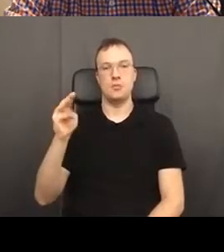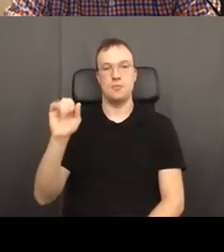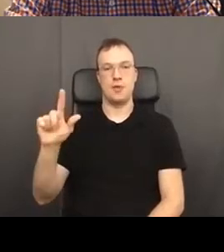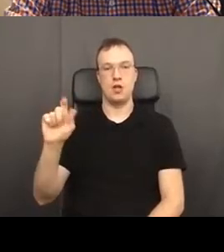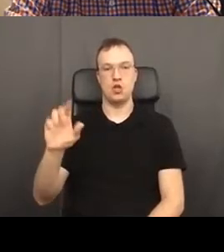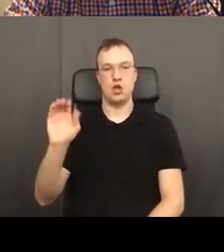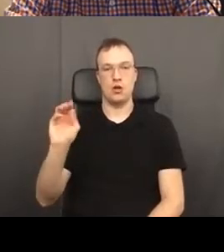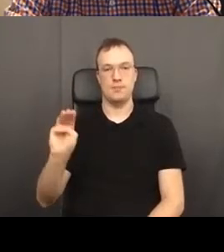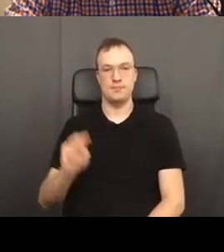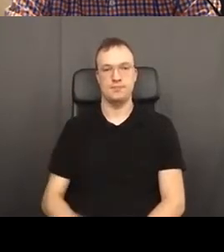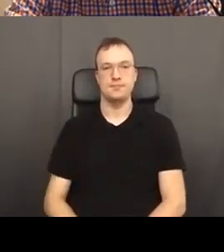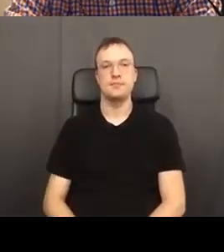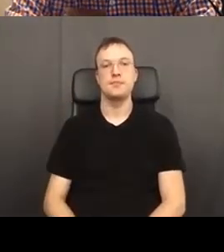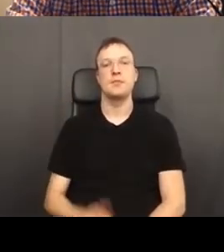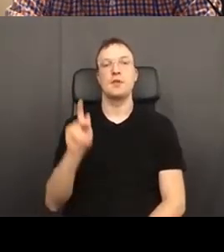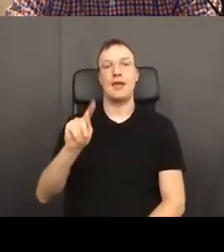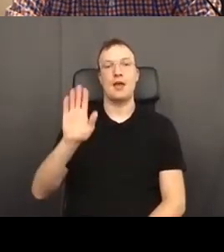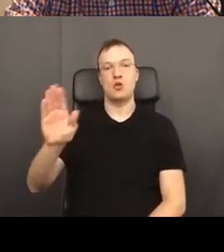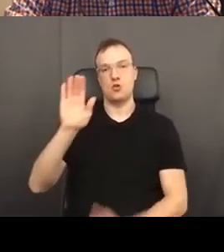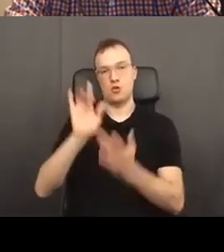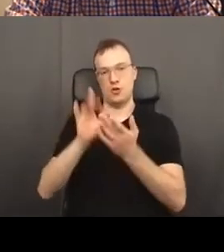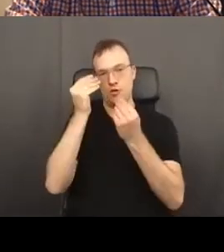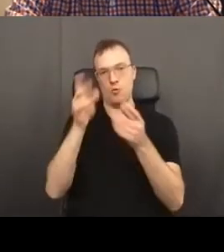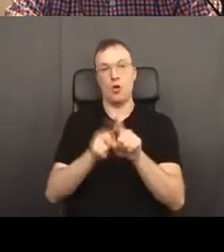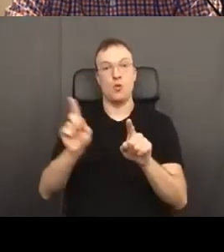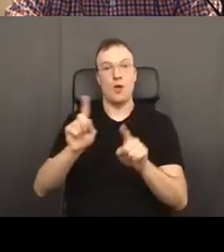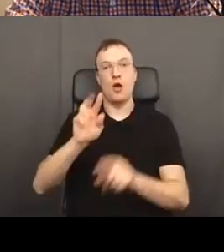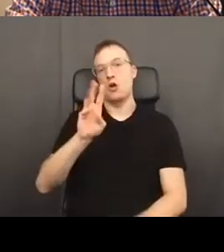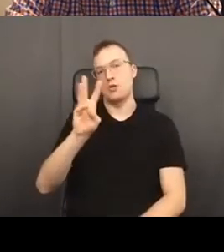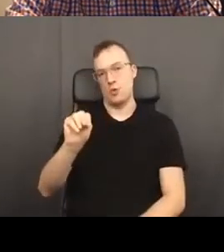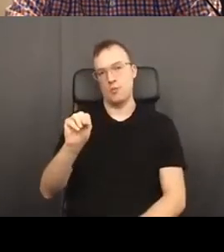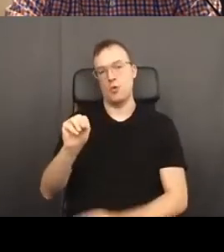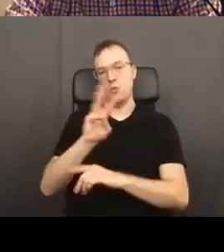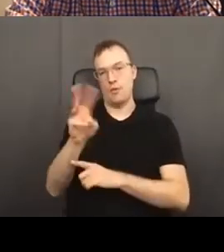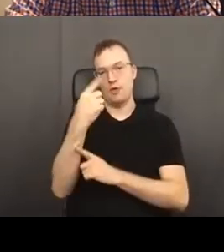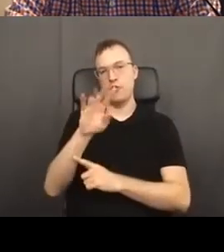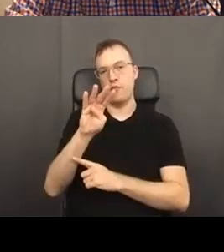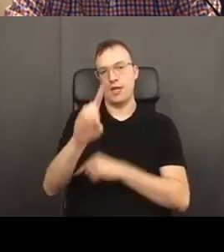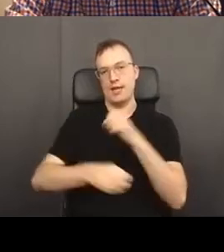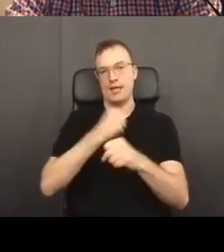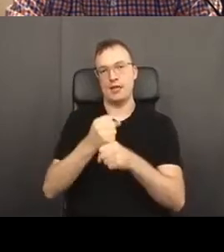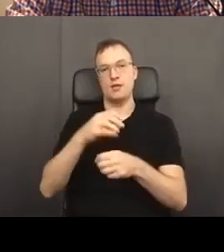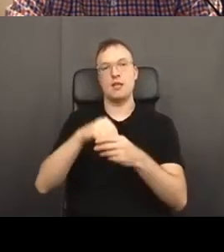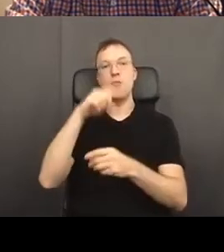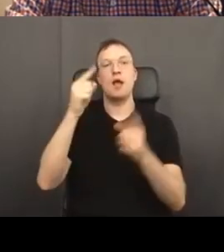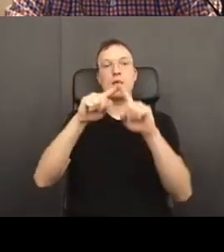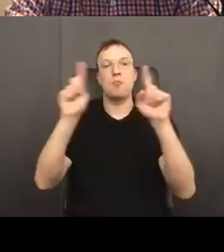katrissing@gmail.com. Kat's contact information is also on the Rendezvous webpage for 48 Years in the black box on the